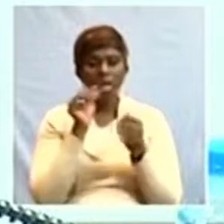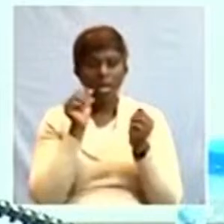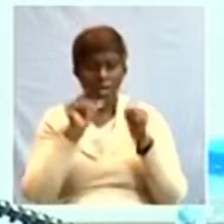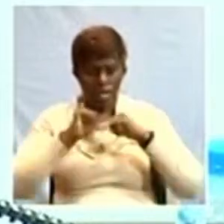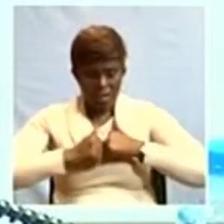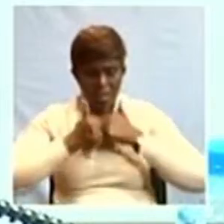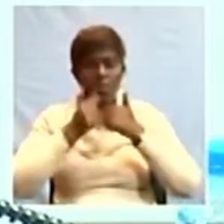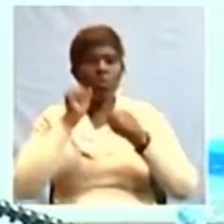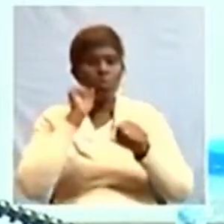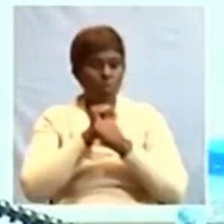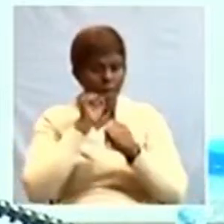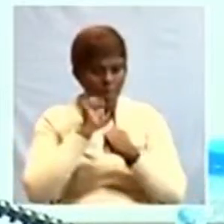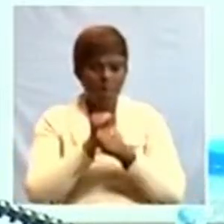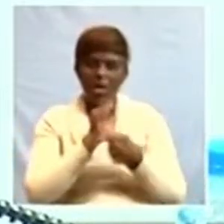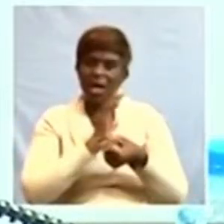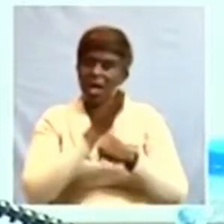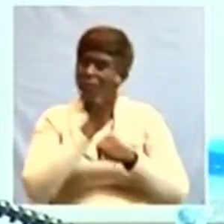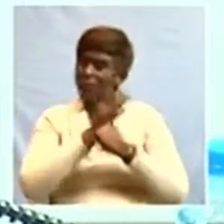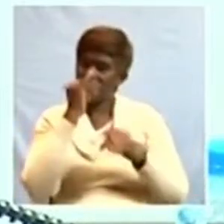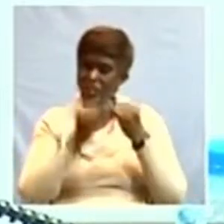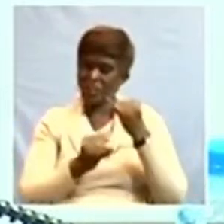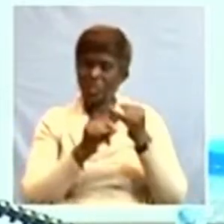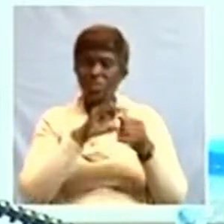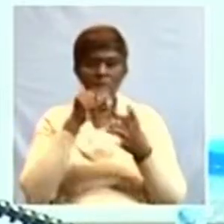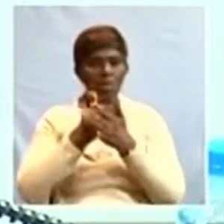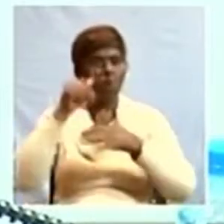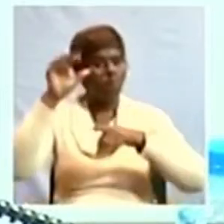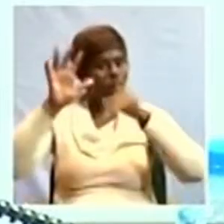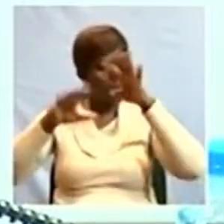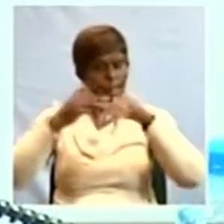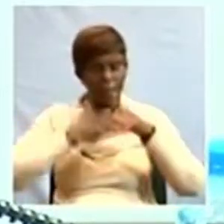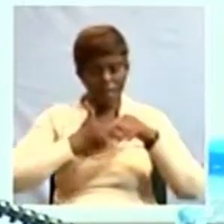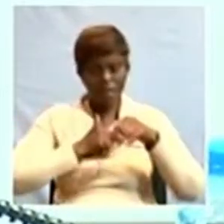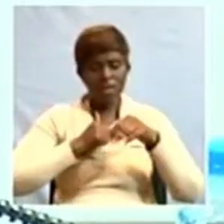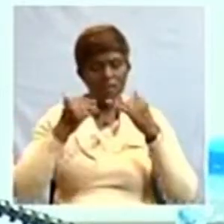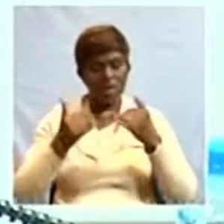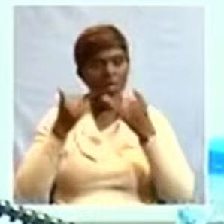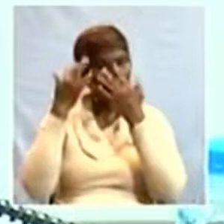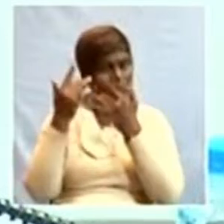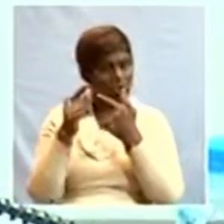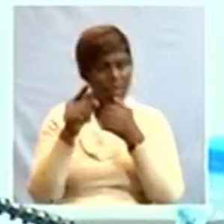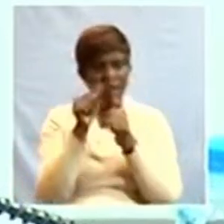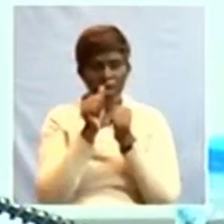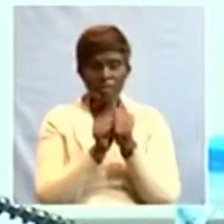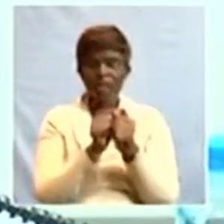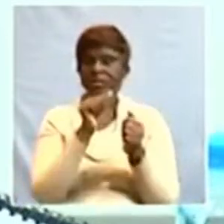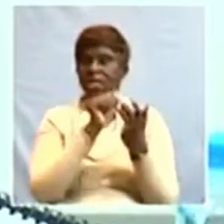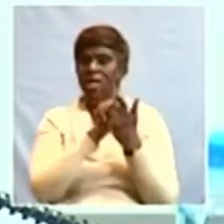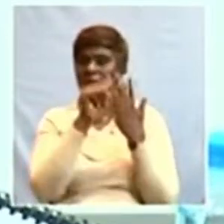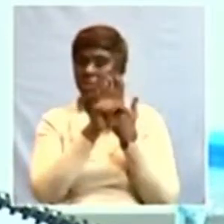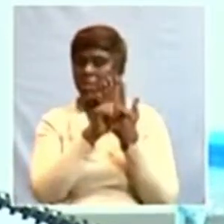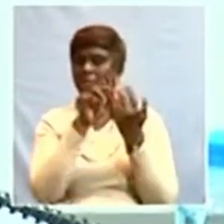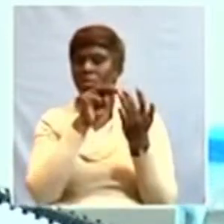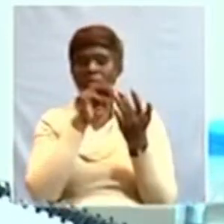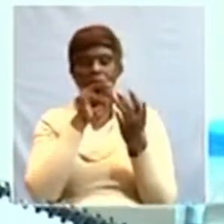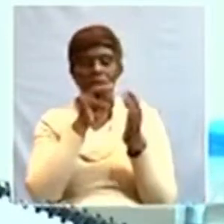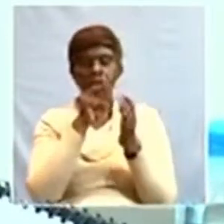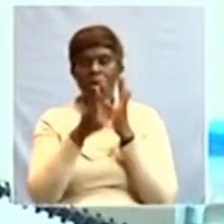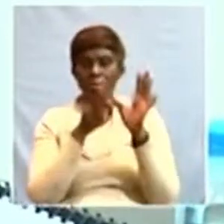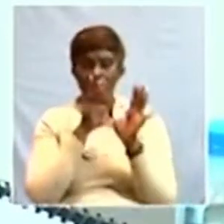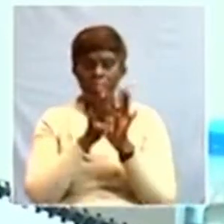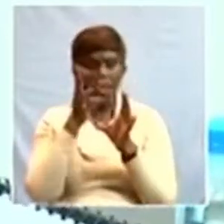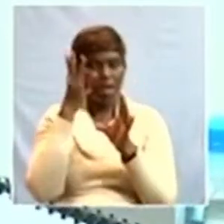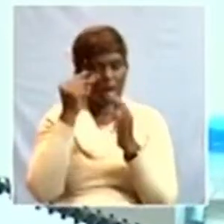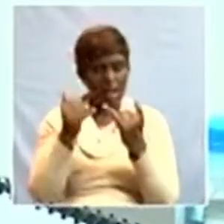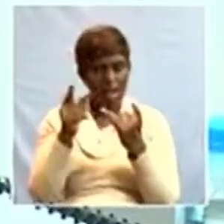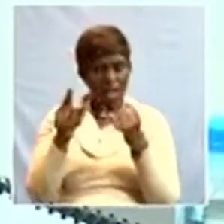the wetland immediately after the rains, so I should expect it must have been about April, May. And that is why